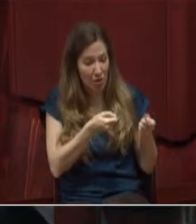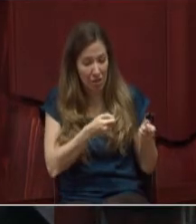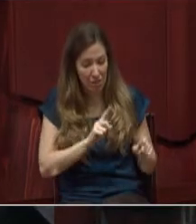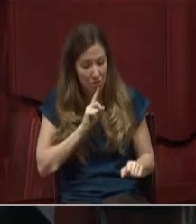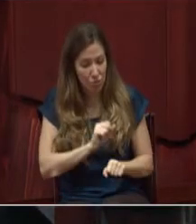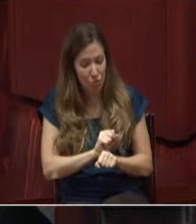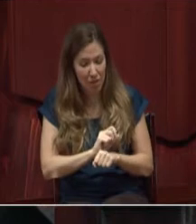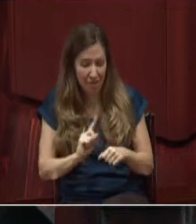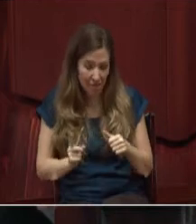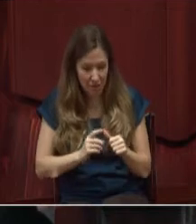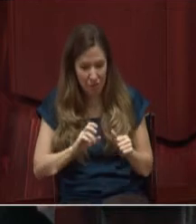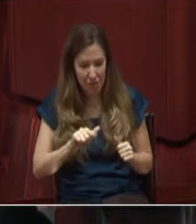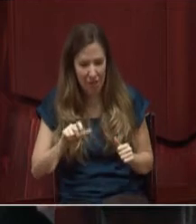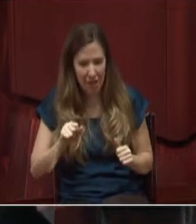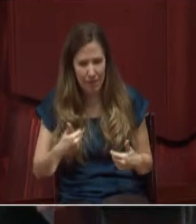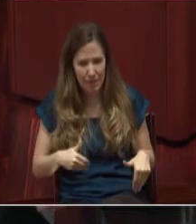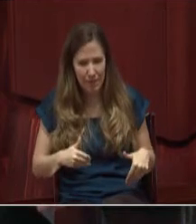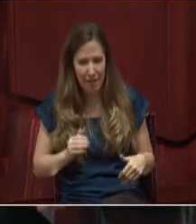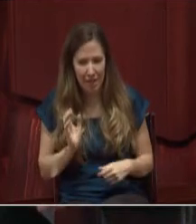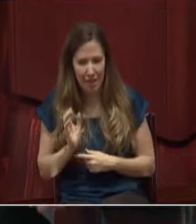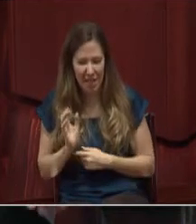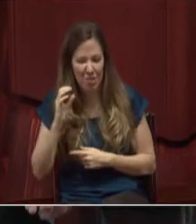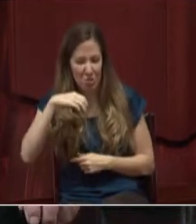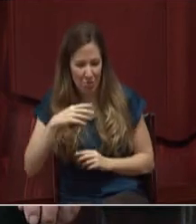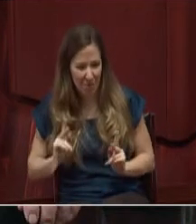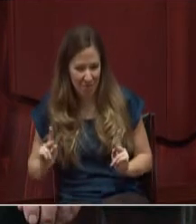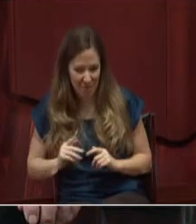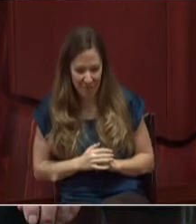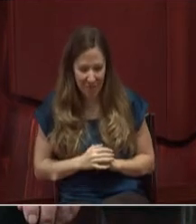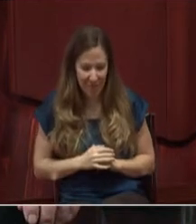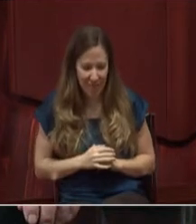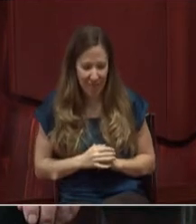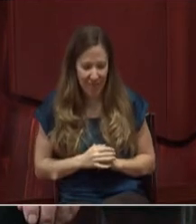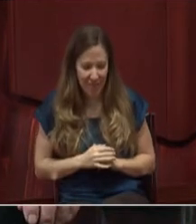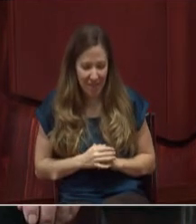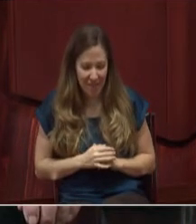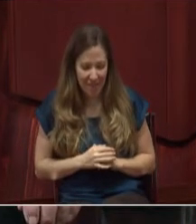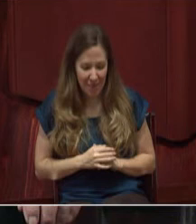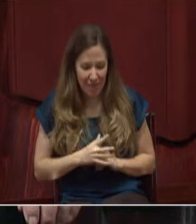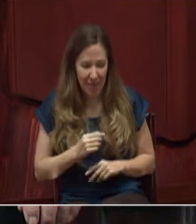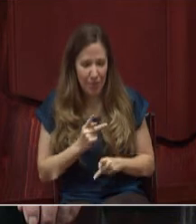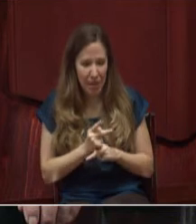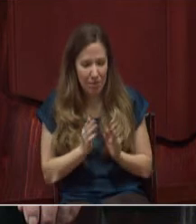truly first-class, unusual people, and it was kept